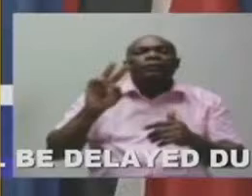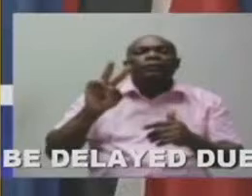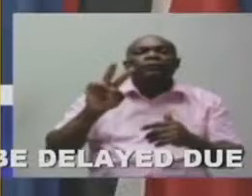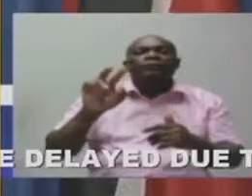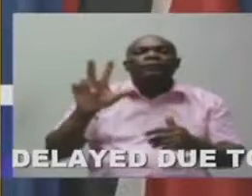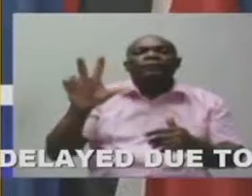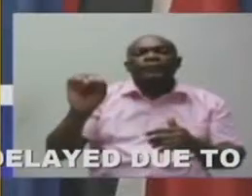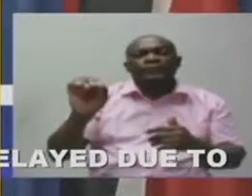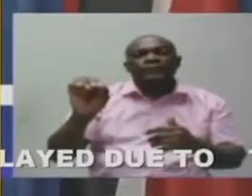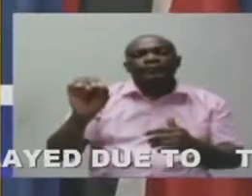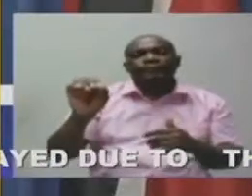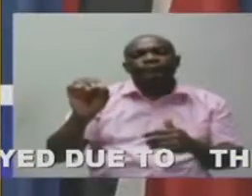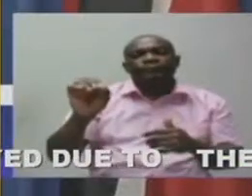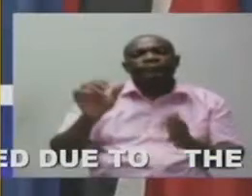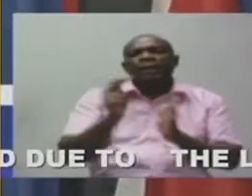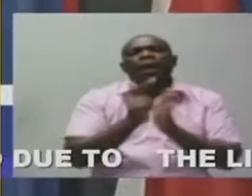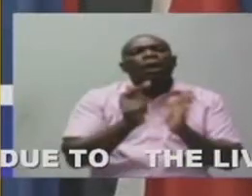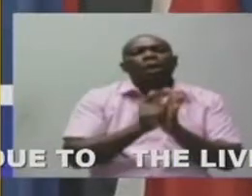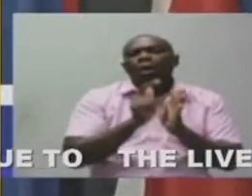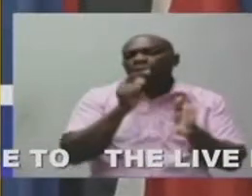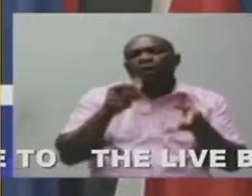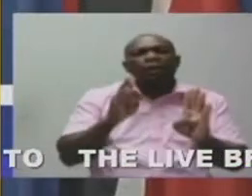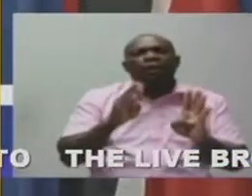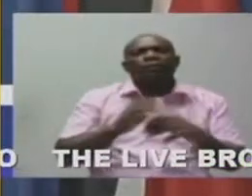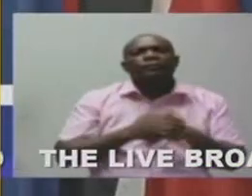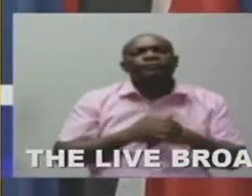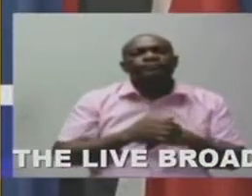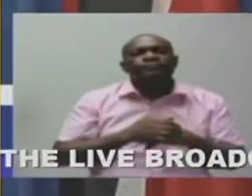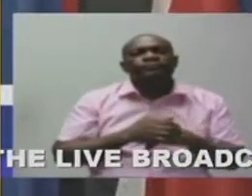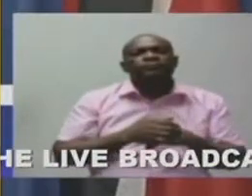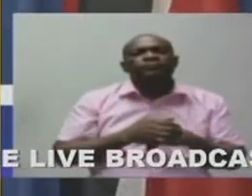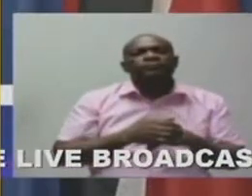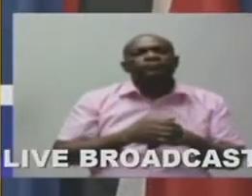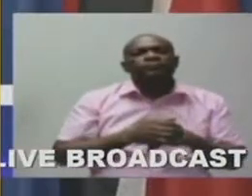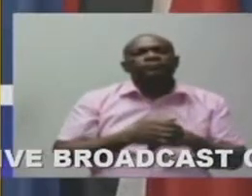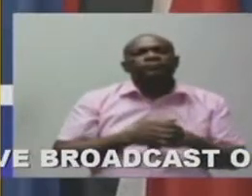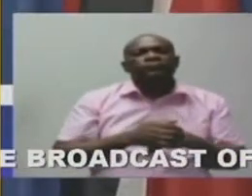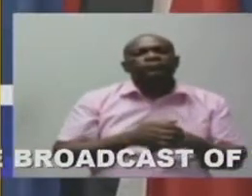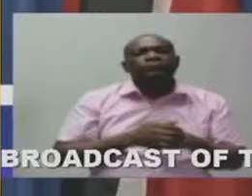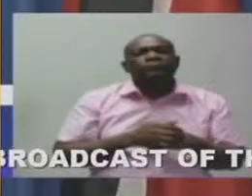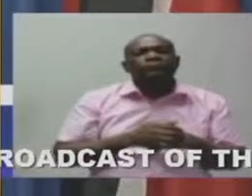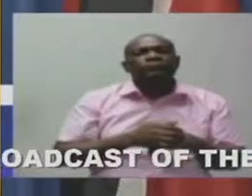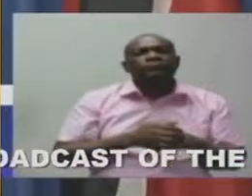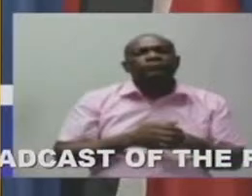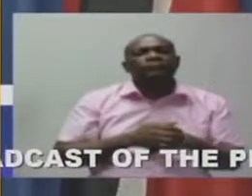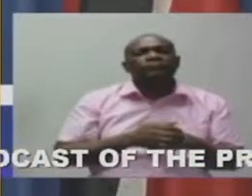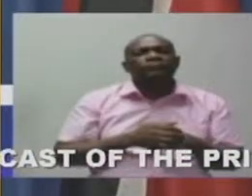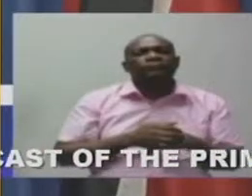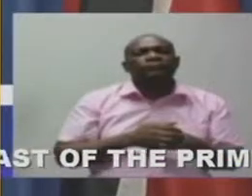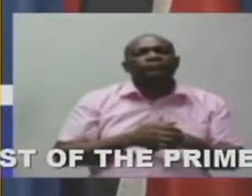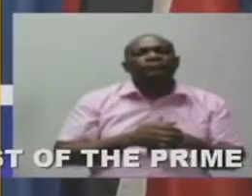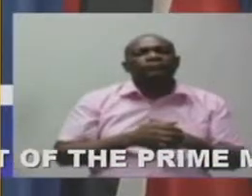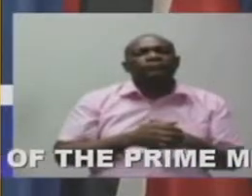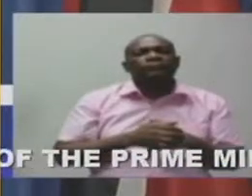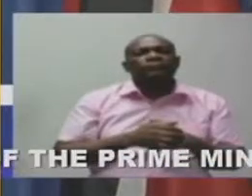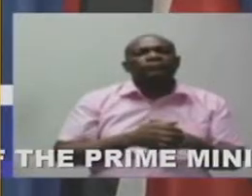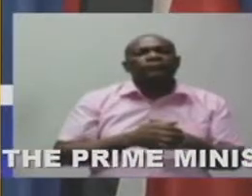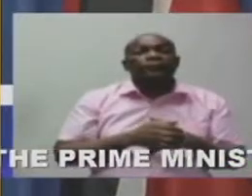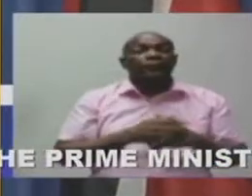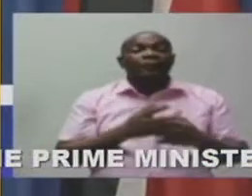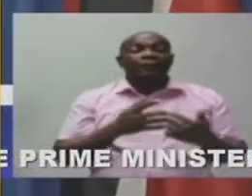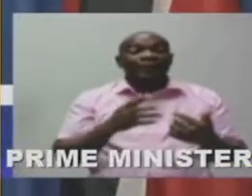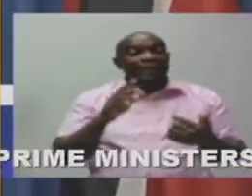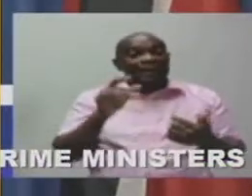beyond that. It will require parliamentary approval, and we know what that means in some people's quota. But that's not the reason we're changing it.